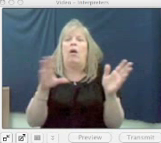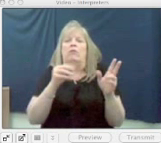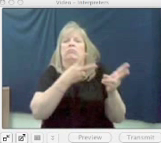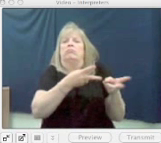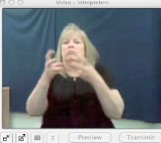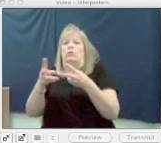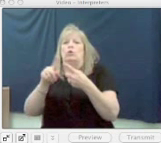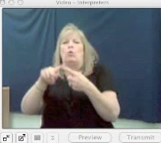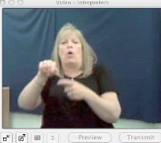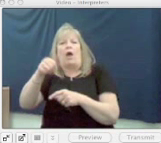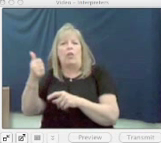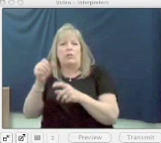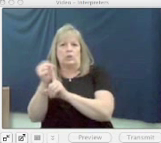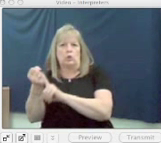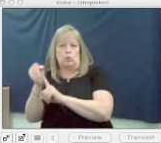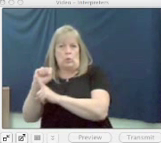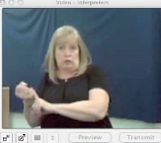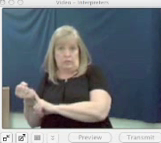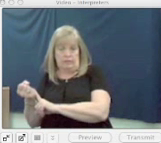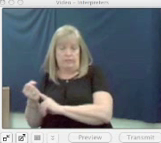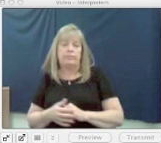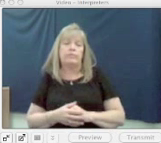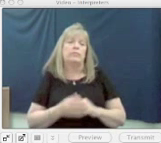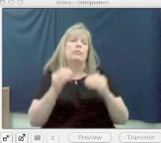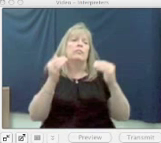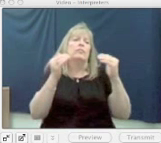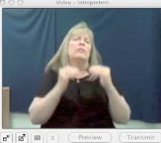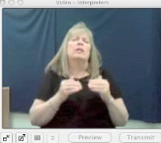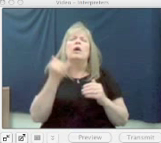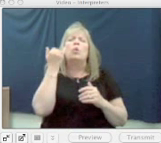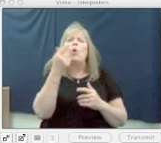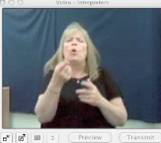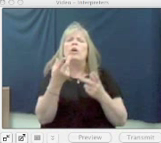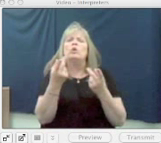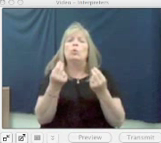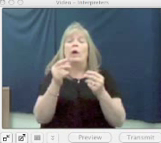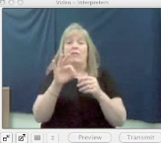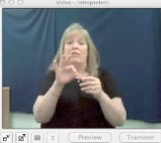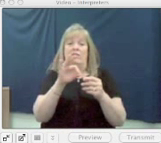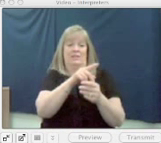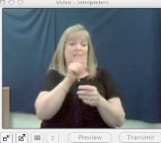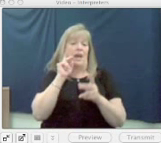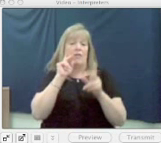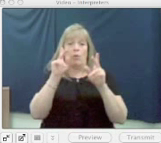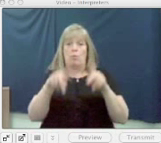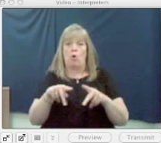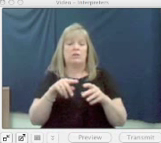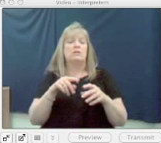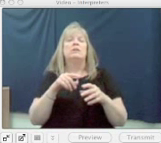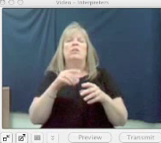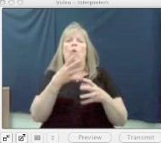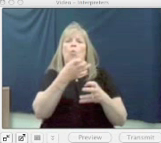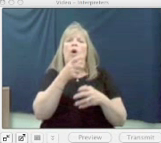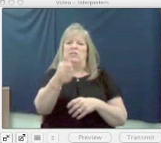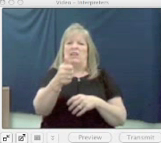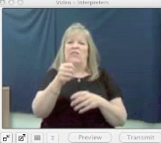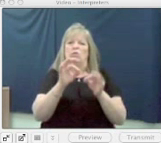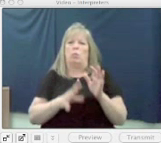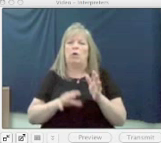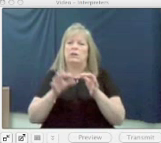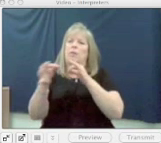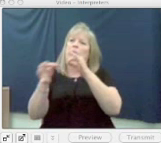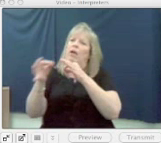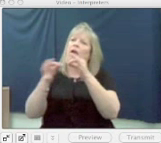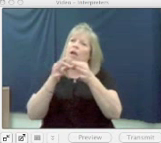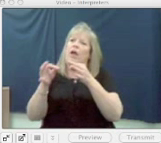What would you do if the deaf person asks you to explain his symptoms to a new doctor who just joined the other doctors in the room? Of course, as a practice profession,